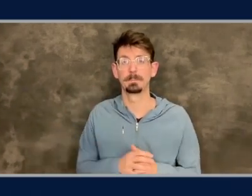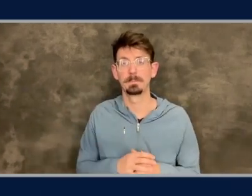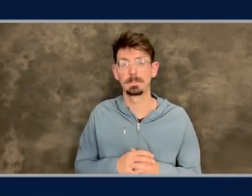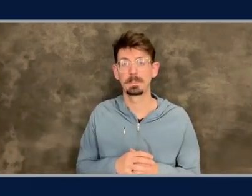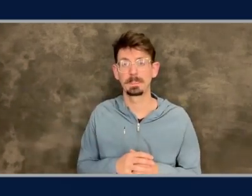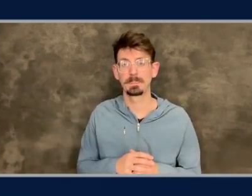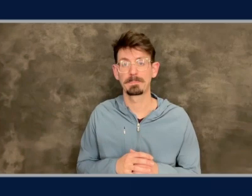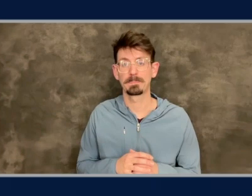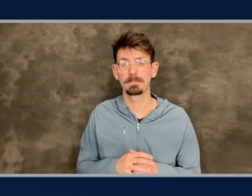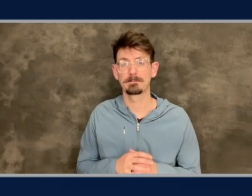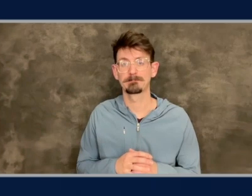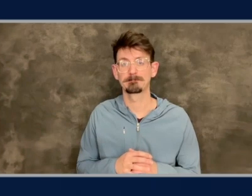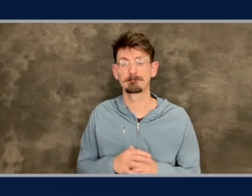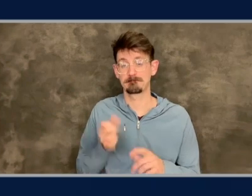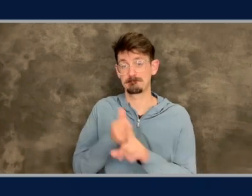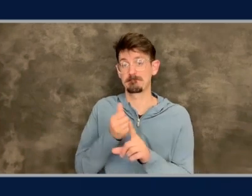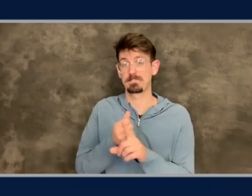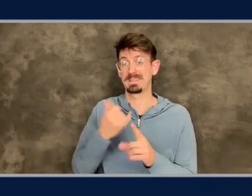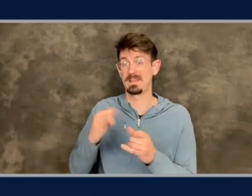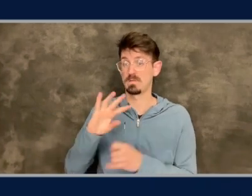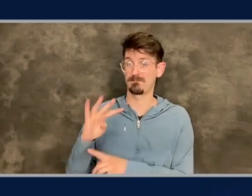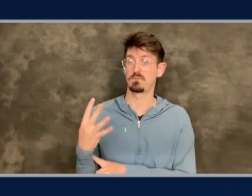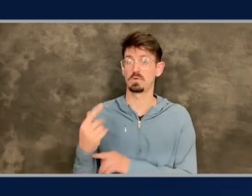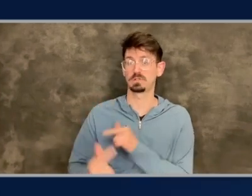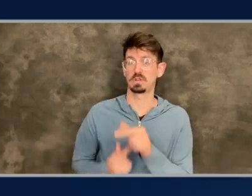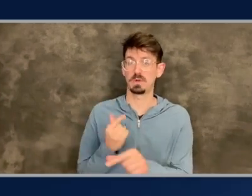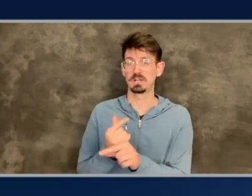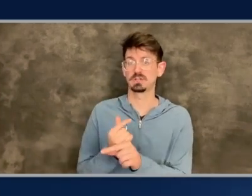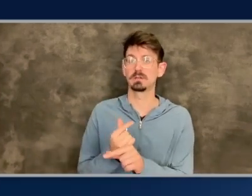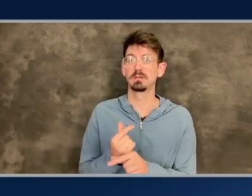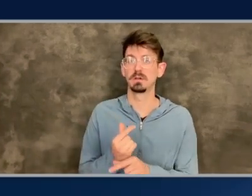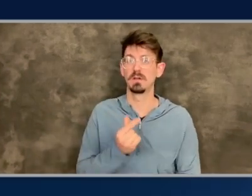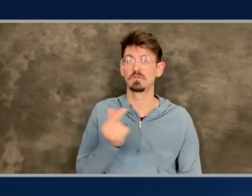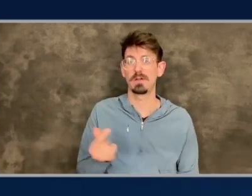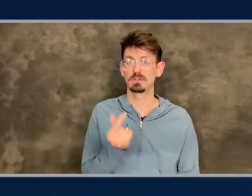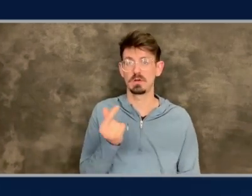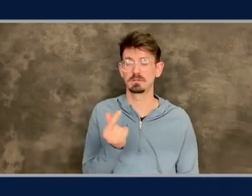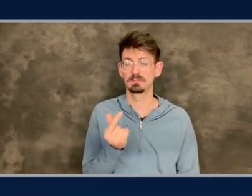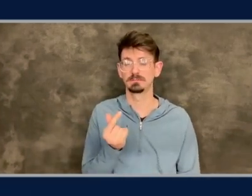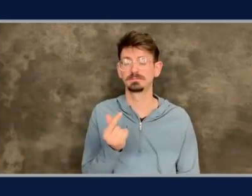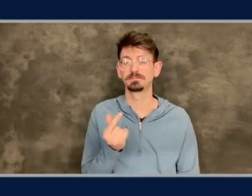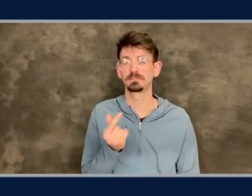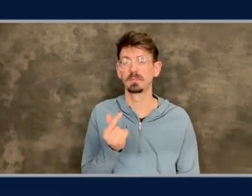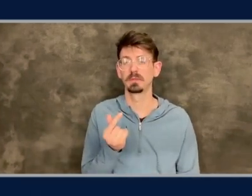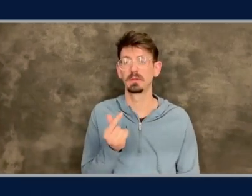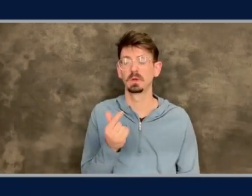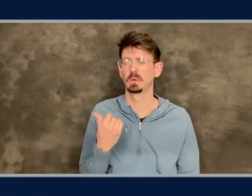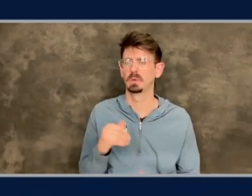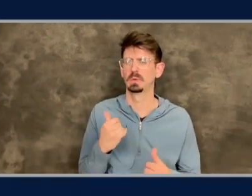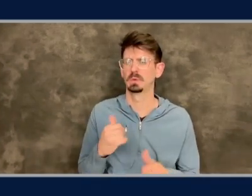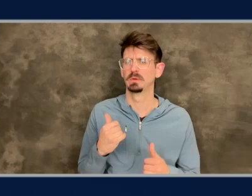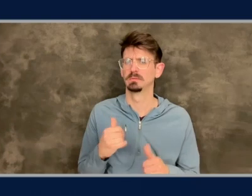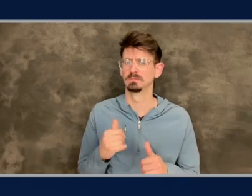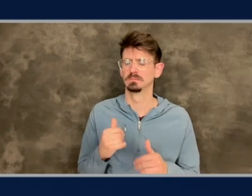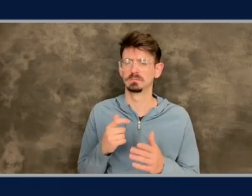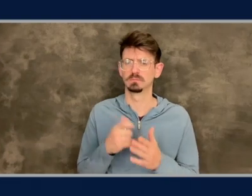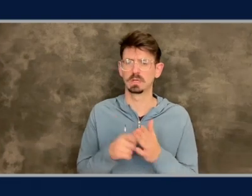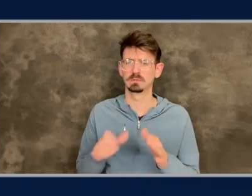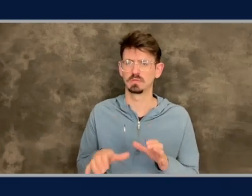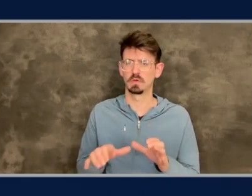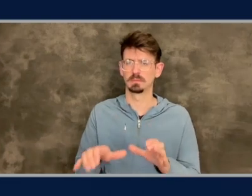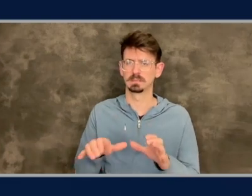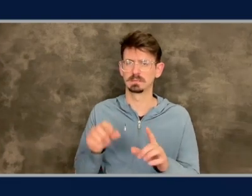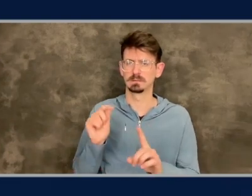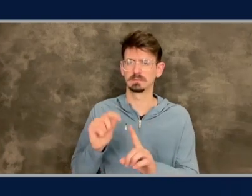actually, we're in our 4th generation of Graviton instances here. And Graviton are some of the most price performance instances at AWS for